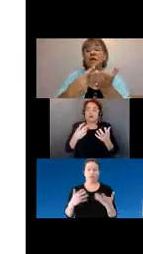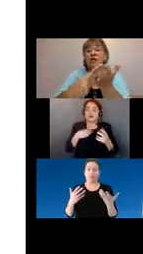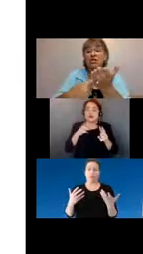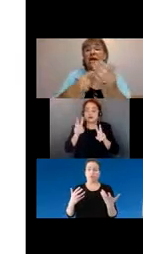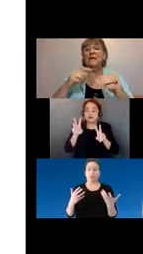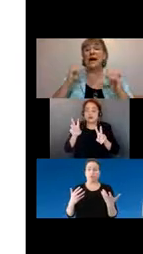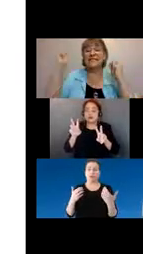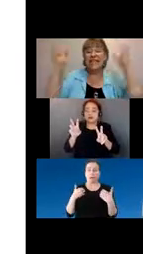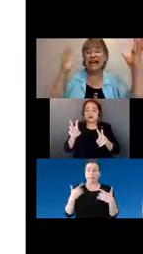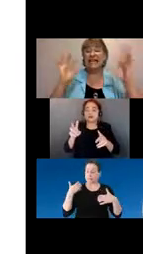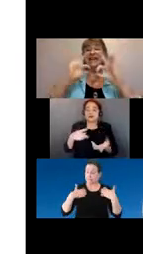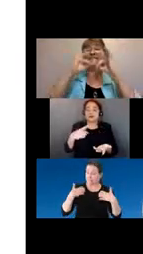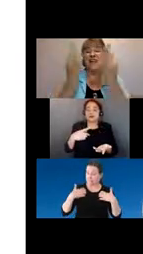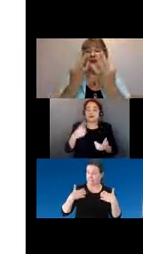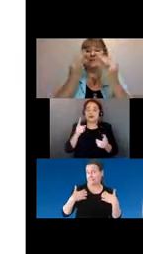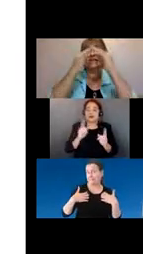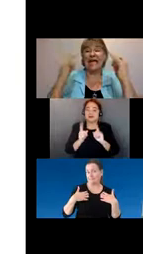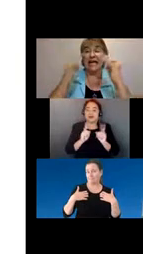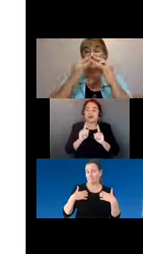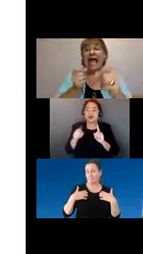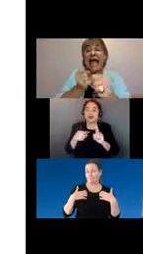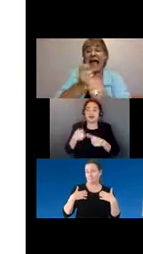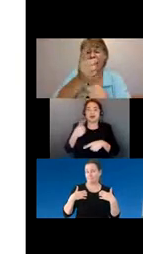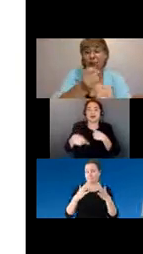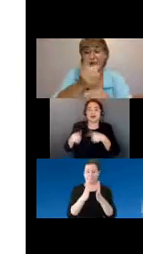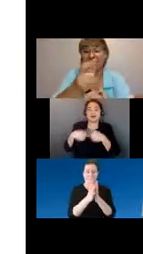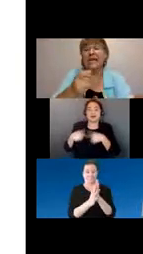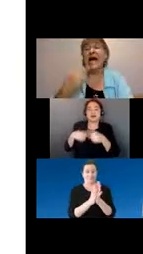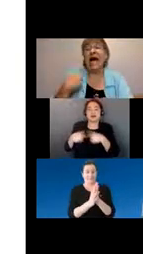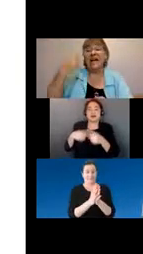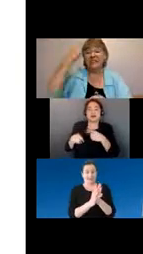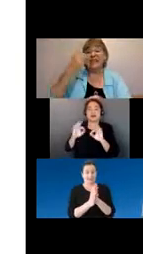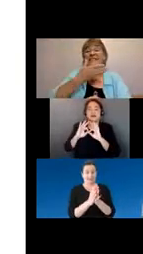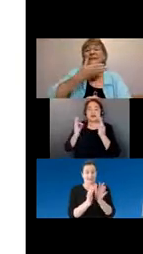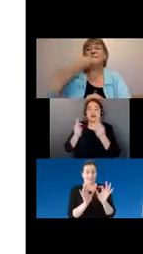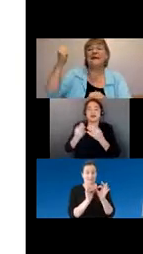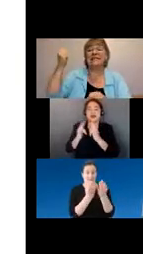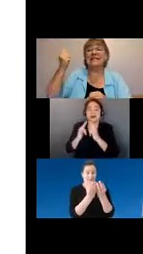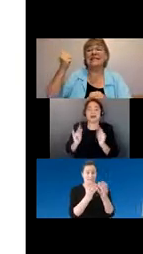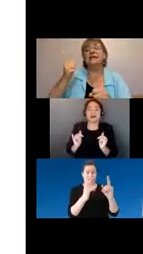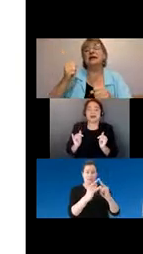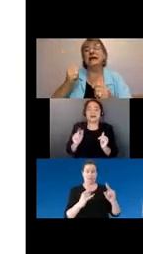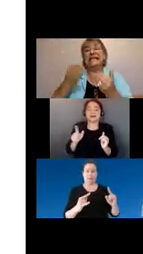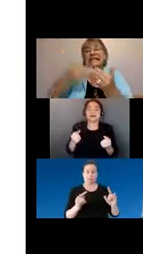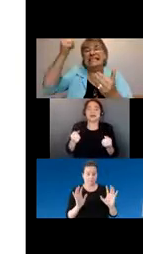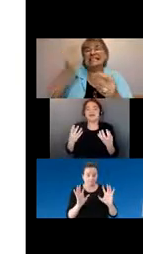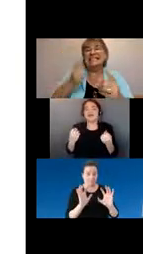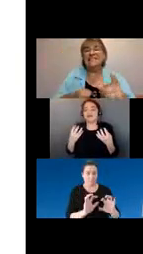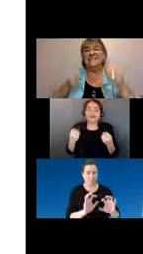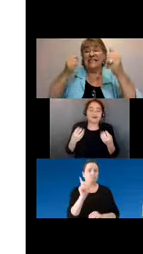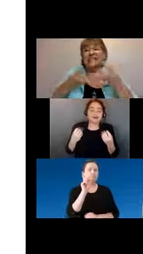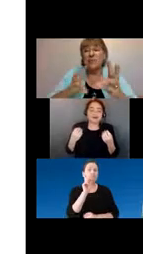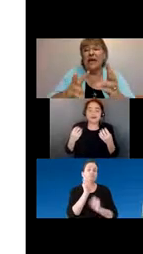to talking about. Signing family camps annually, I think, is the best,